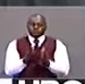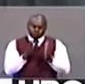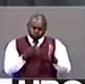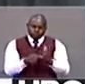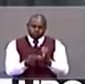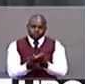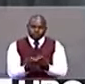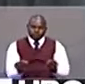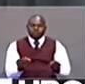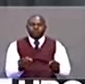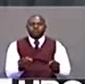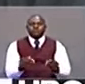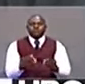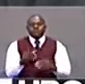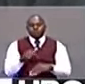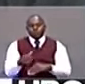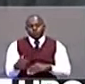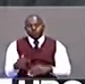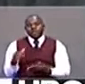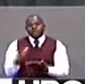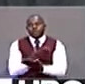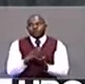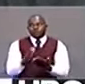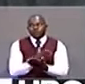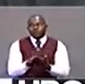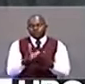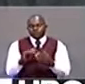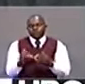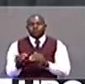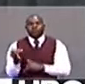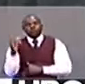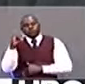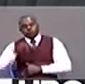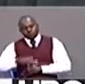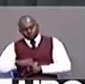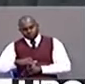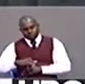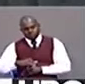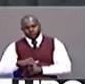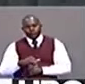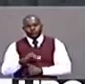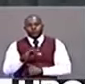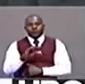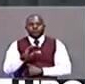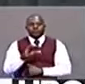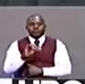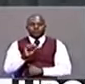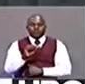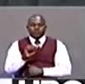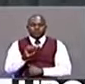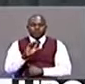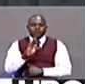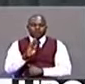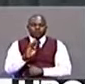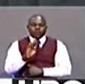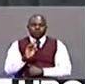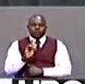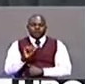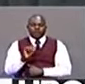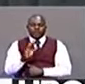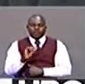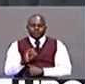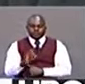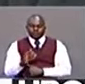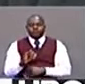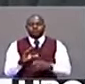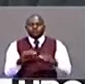matter, when the majority shareholder flew into the country from Abu Dhabi, we worked with Uganda Revenue Authority